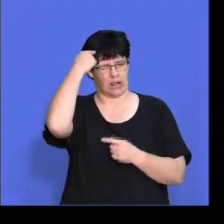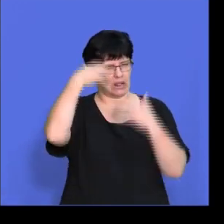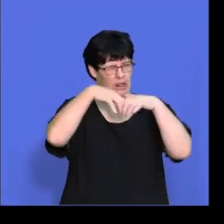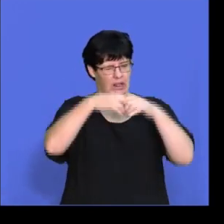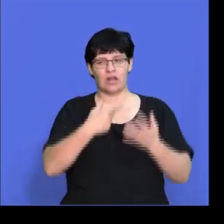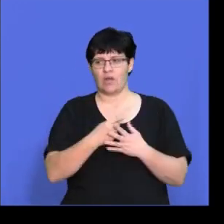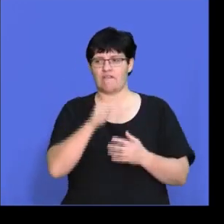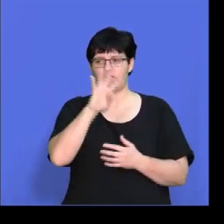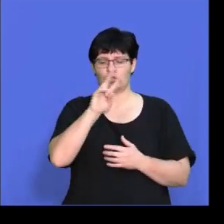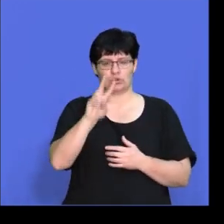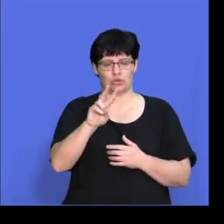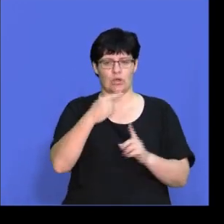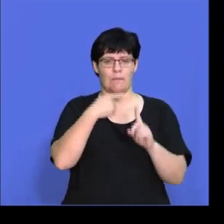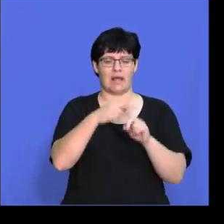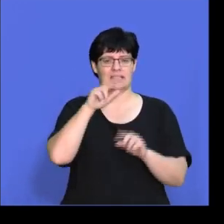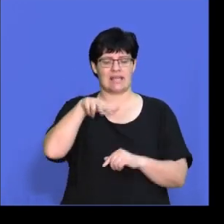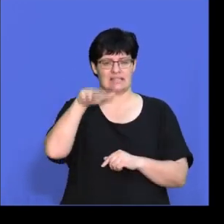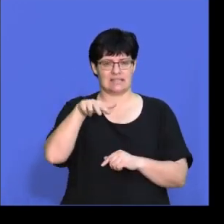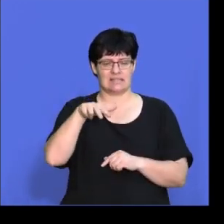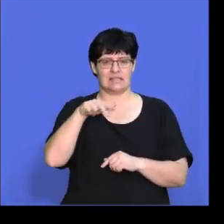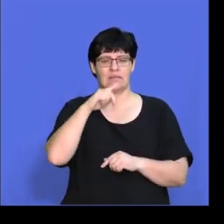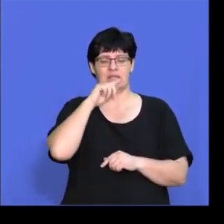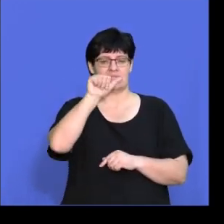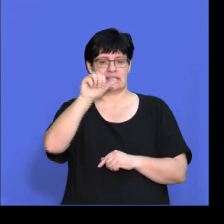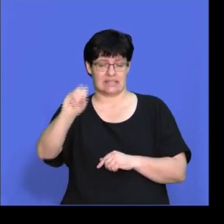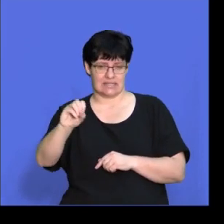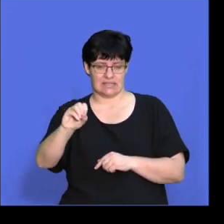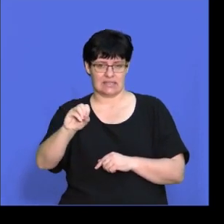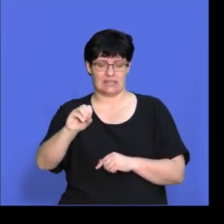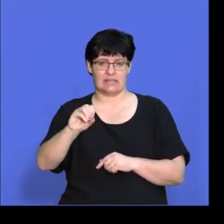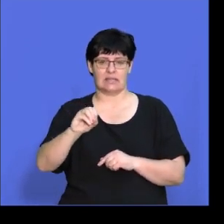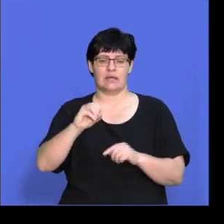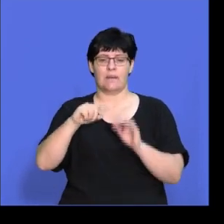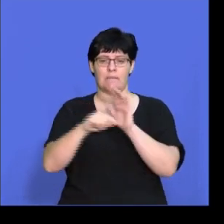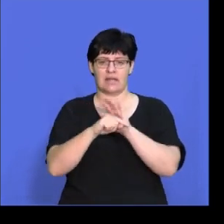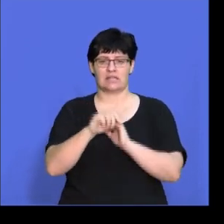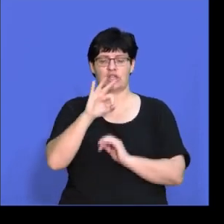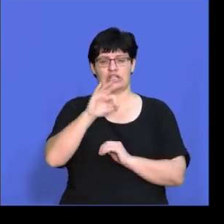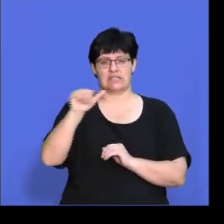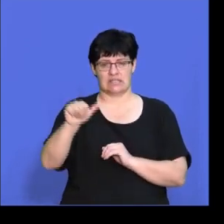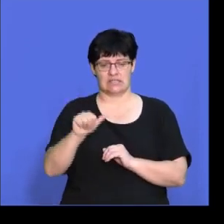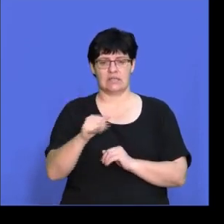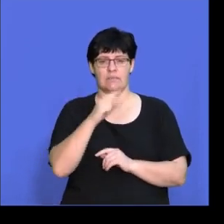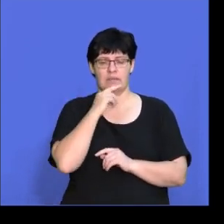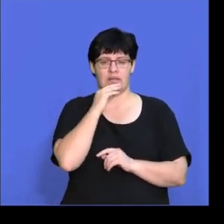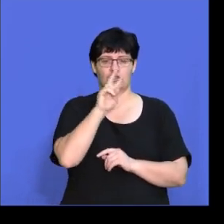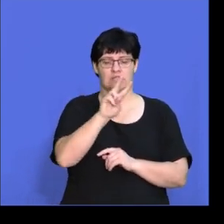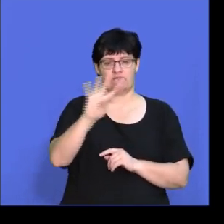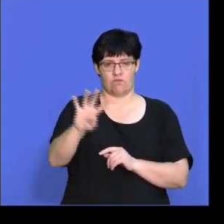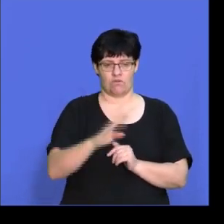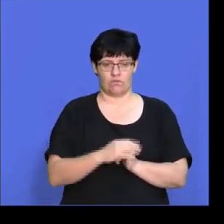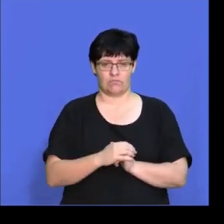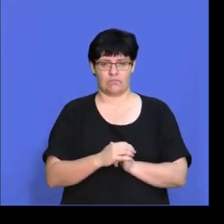I'm going to try and do it in my head. So we have 42 plus 18 gives 60, and 60 minus 36